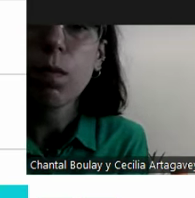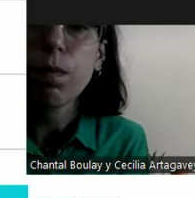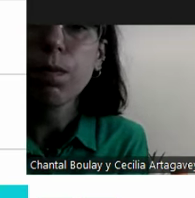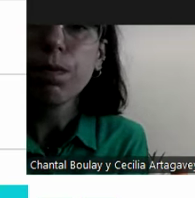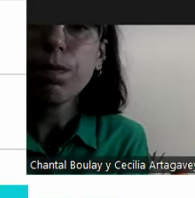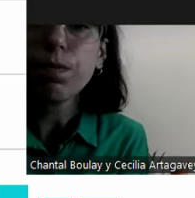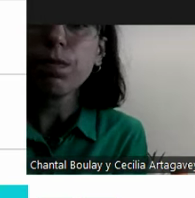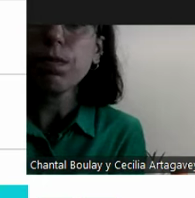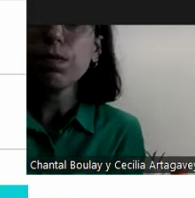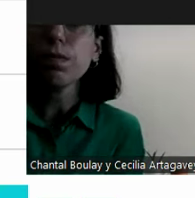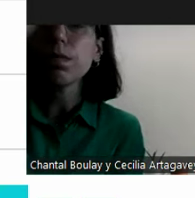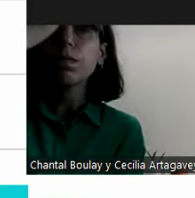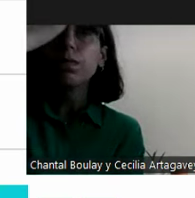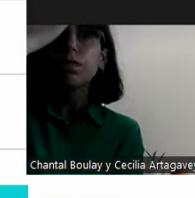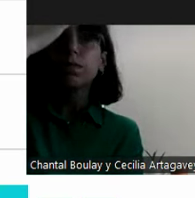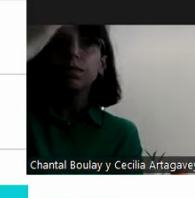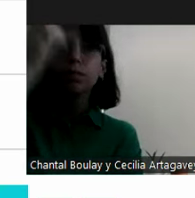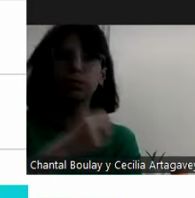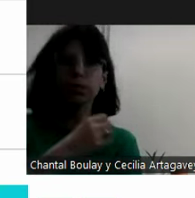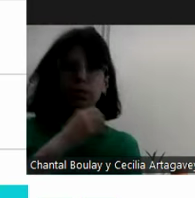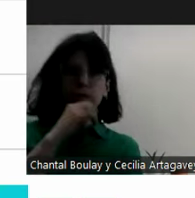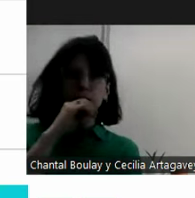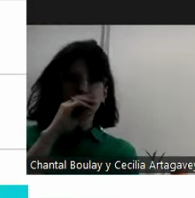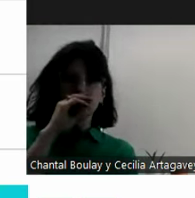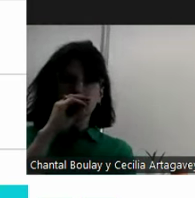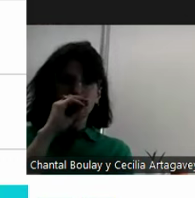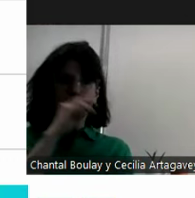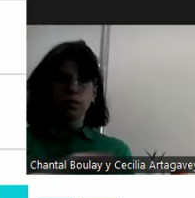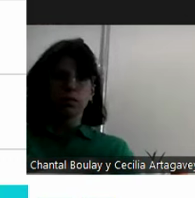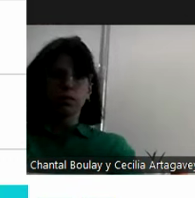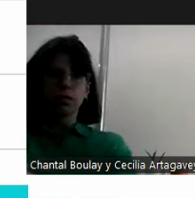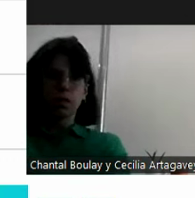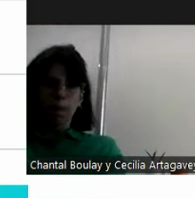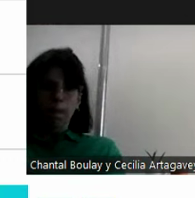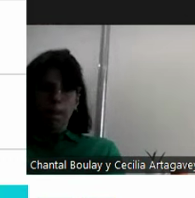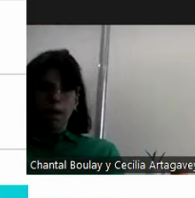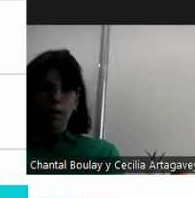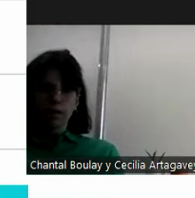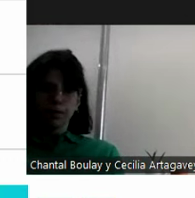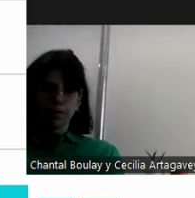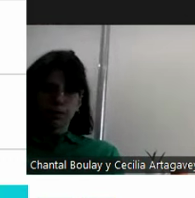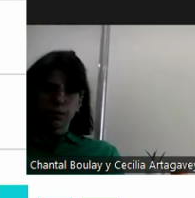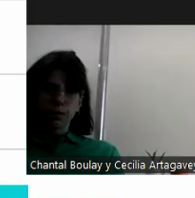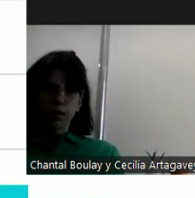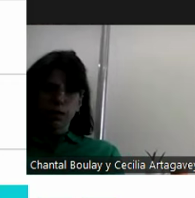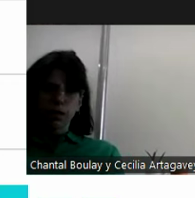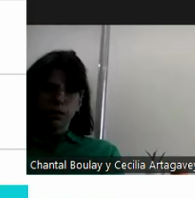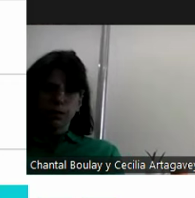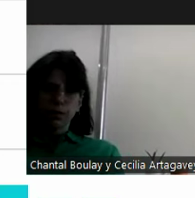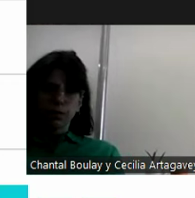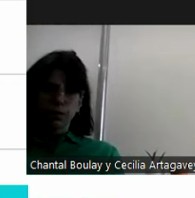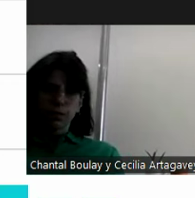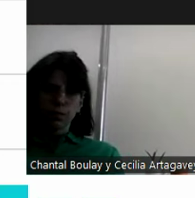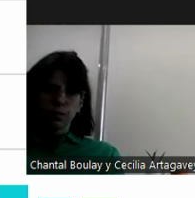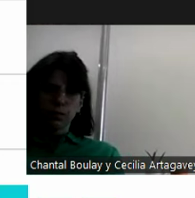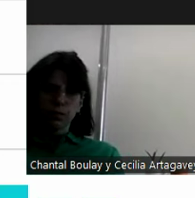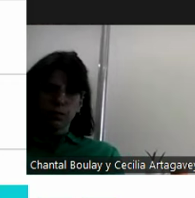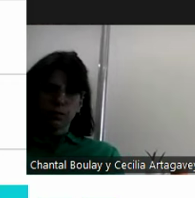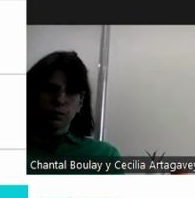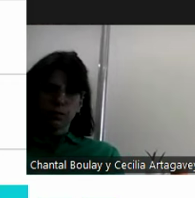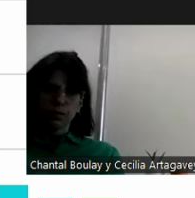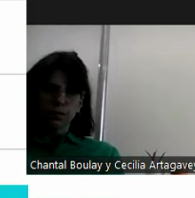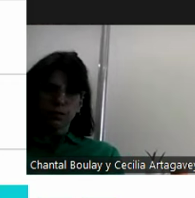what we would like no to highlight impacta a is toda la población that en this términos not generales. affect the whole Los population in hogares general más terms. pobres The son los que most